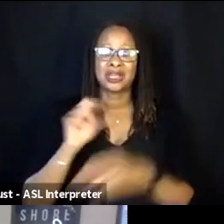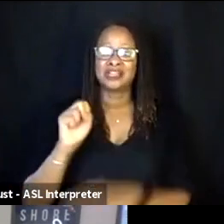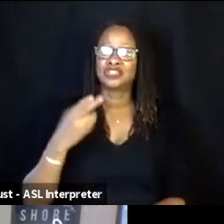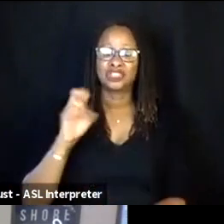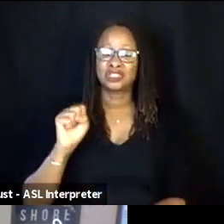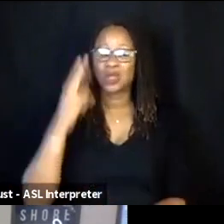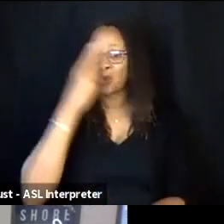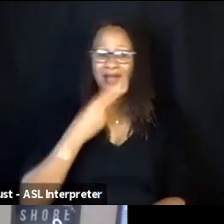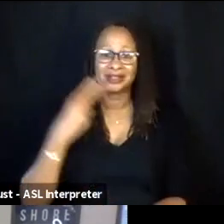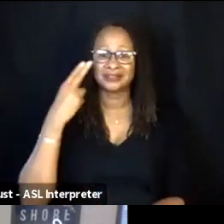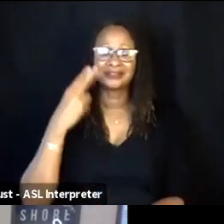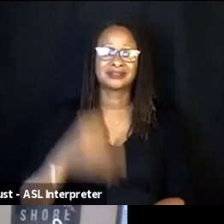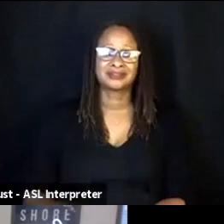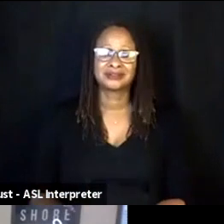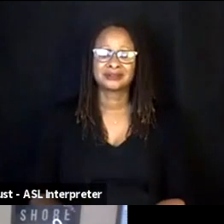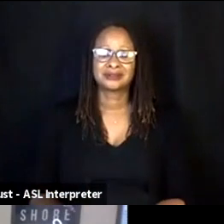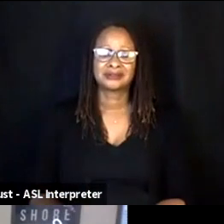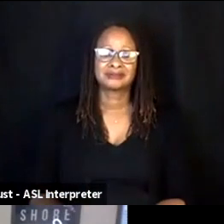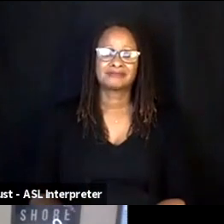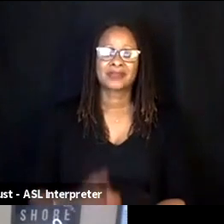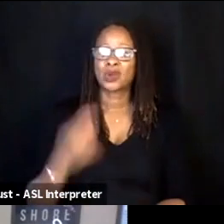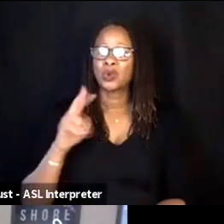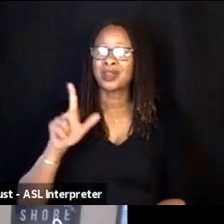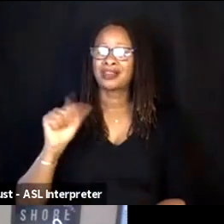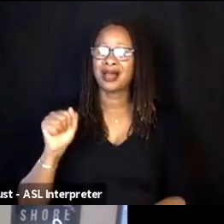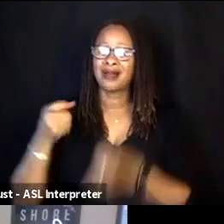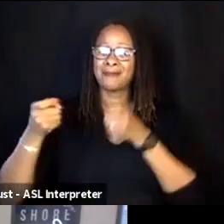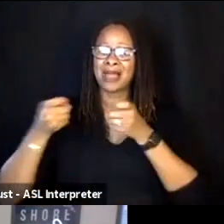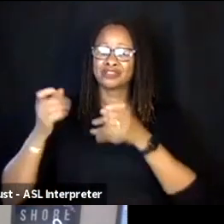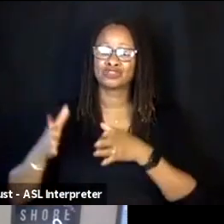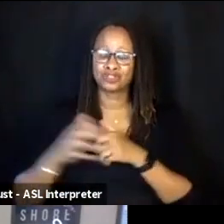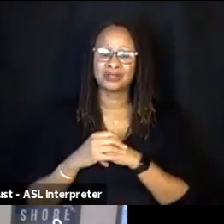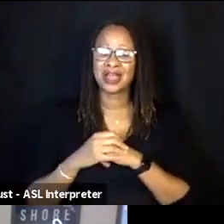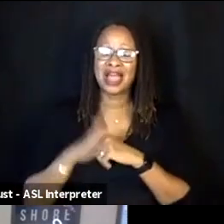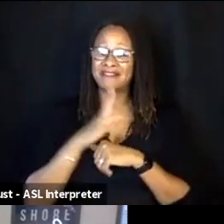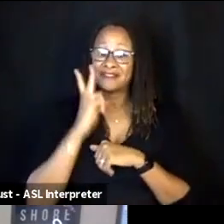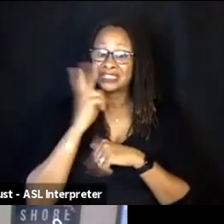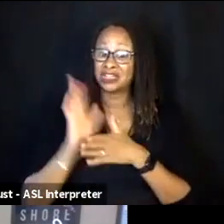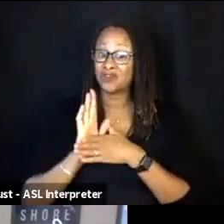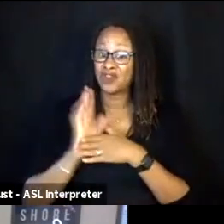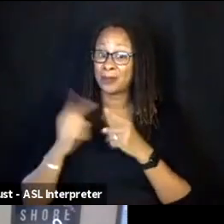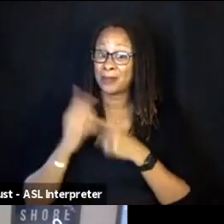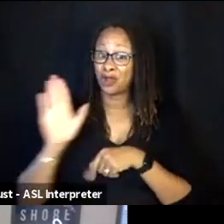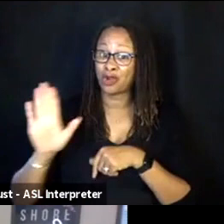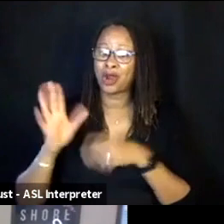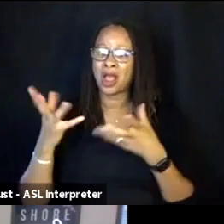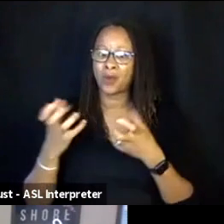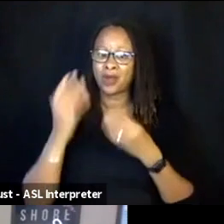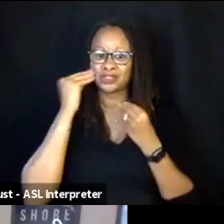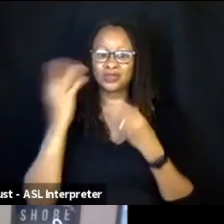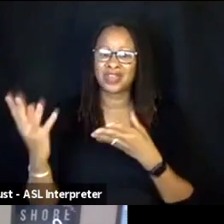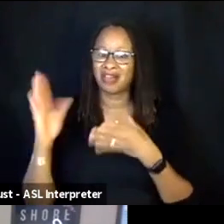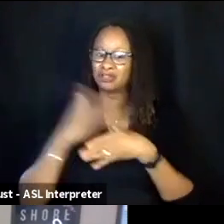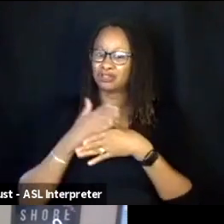Hawaiian. She's a hula master. I've never seen a film about her. And so I want to tell that